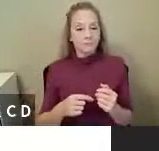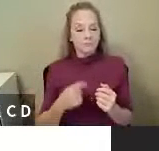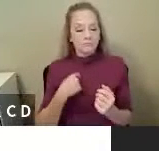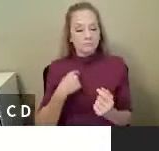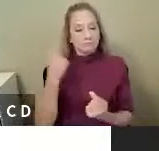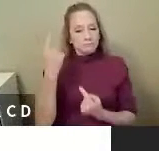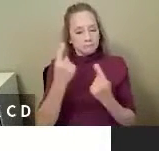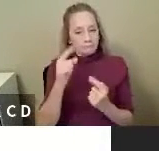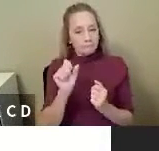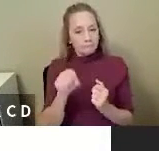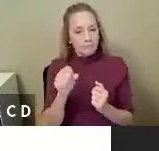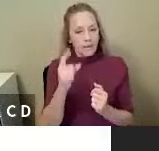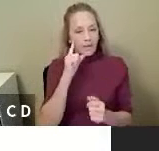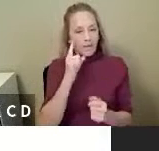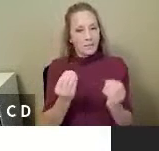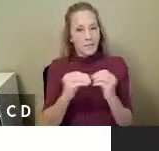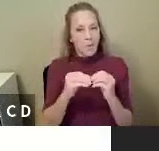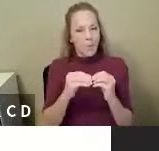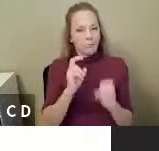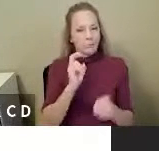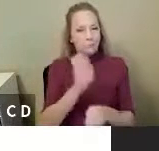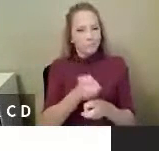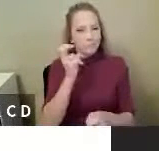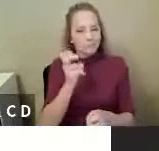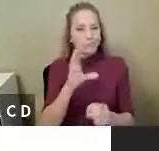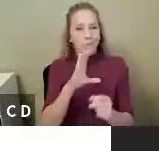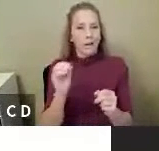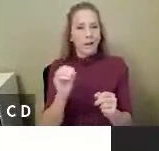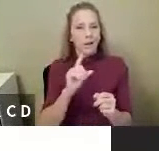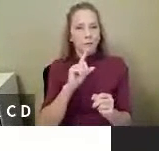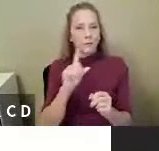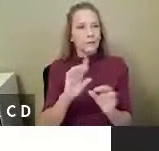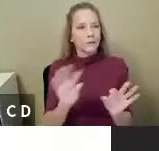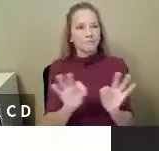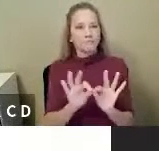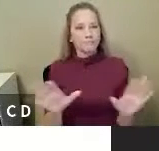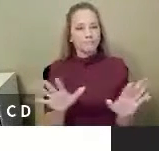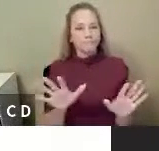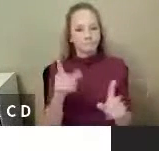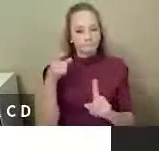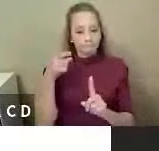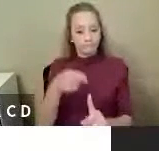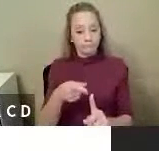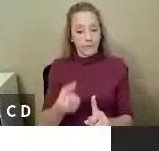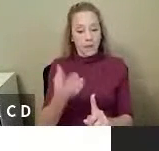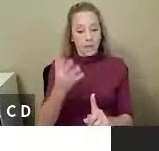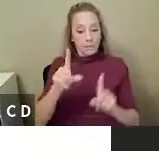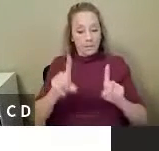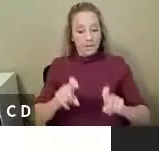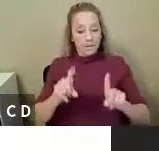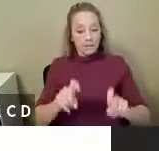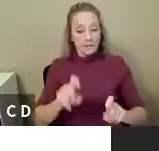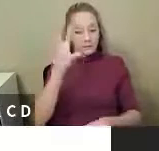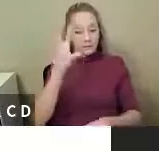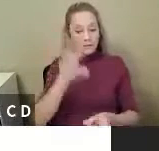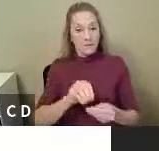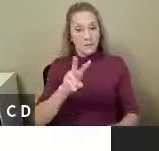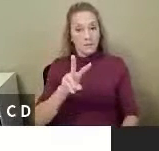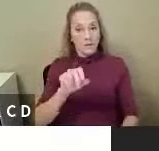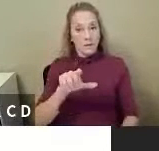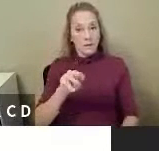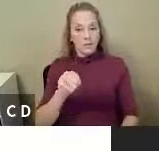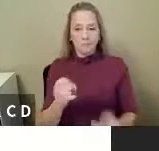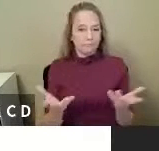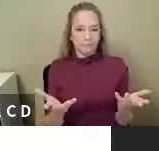think is harder and is more of a difficult one to pin down is testing volume. Because we know that we're not